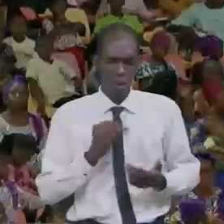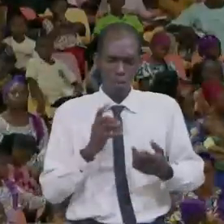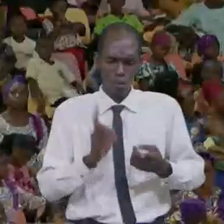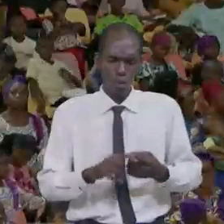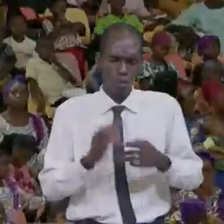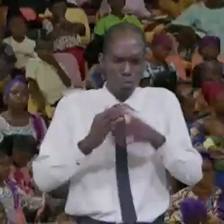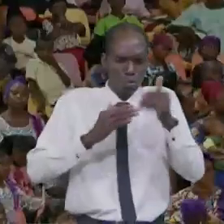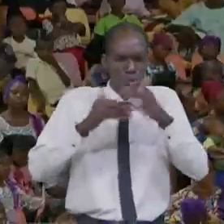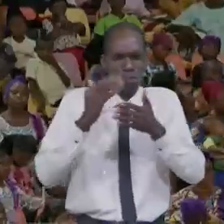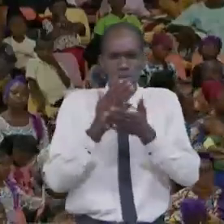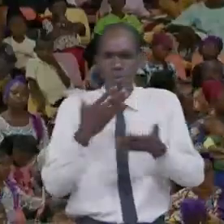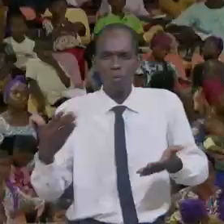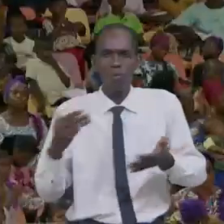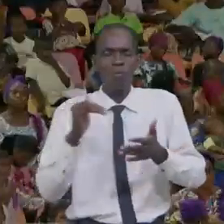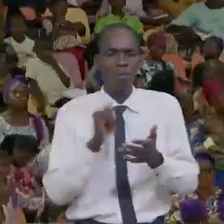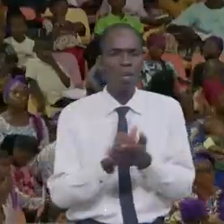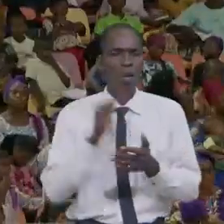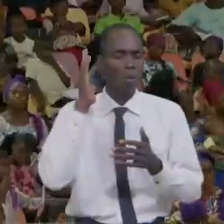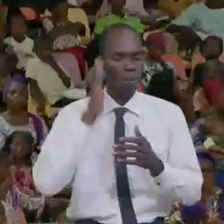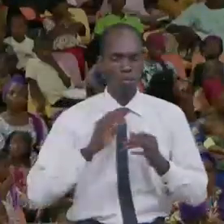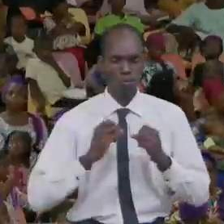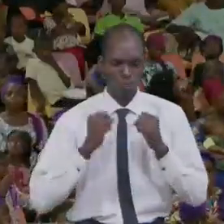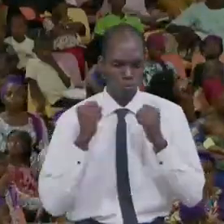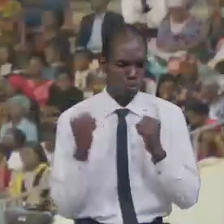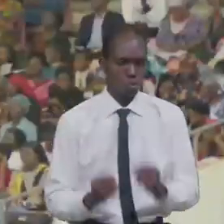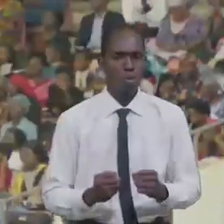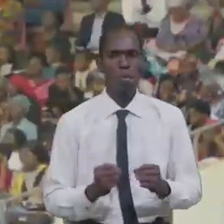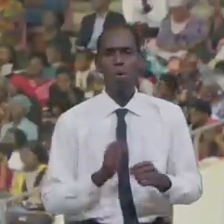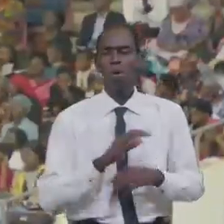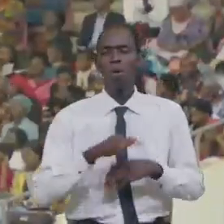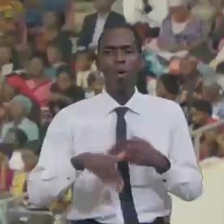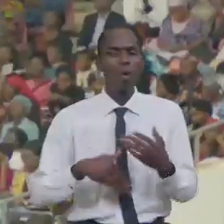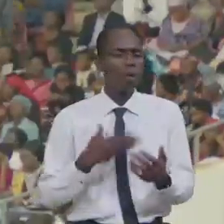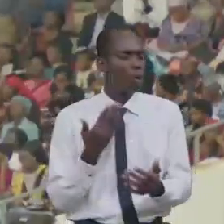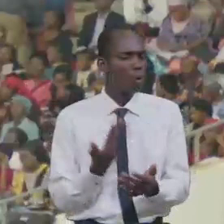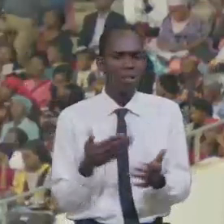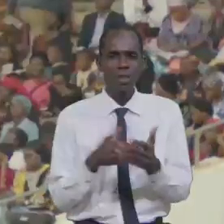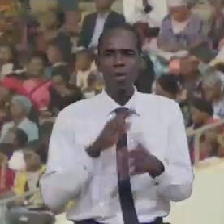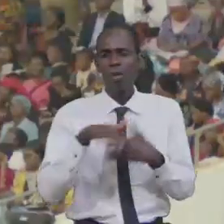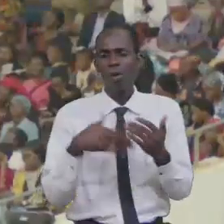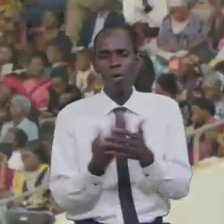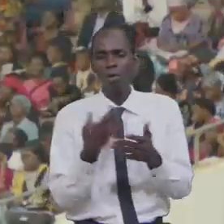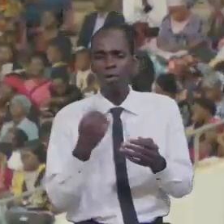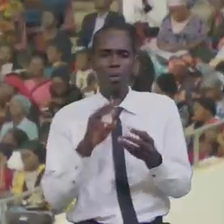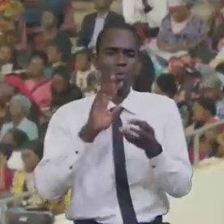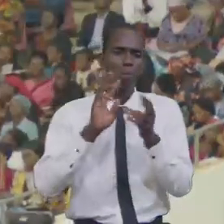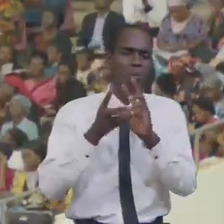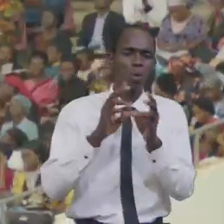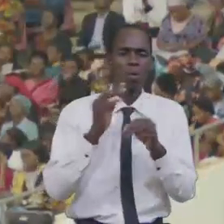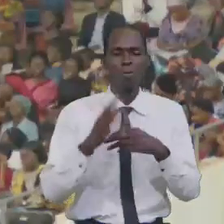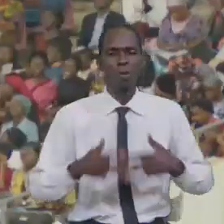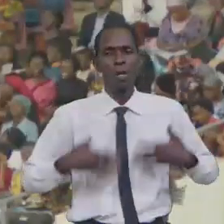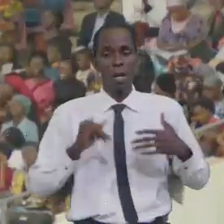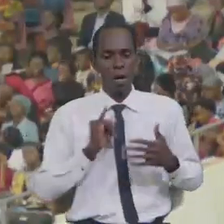a structure that will stand all the vicissitudes of life. That's the way to think. I want to bring shelter